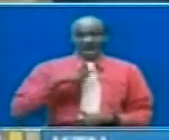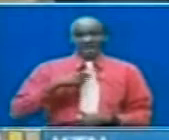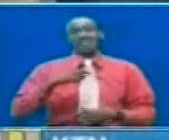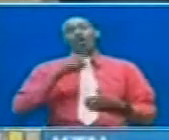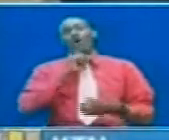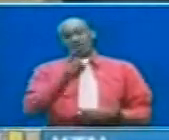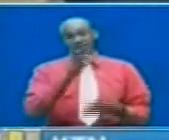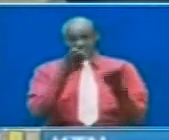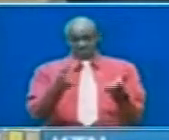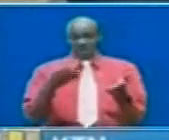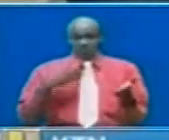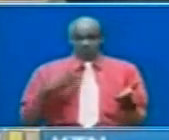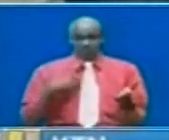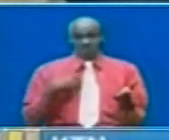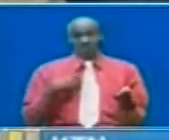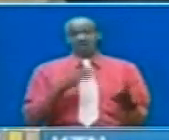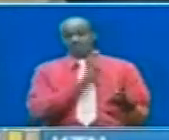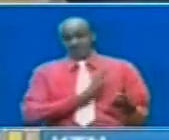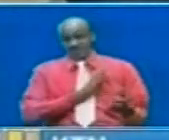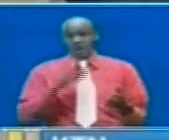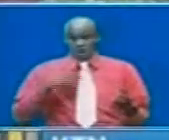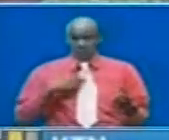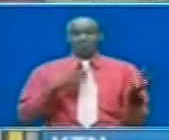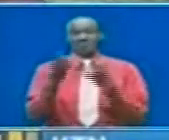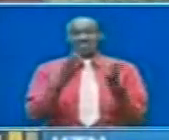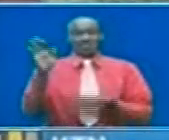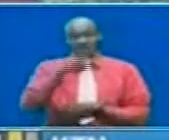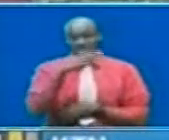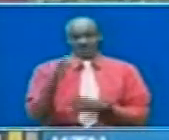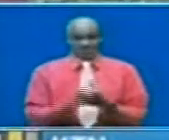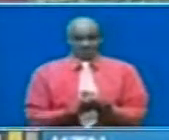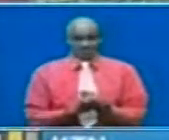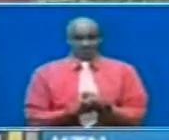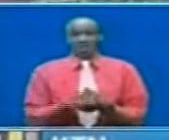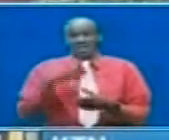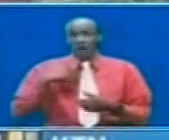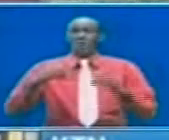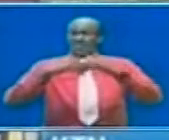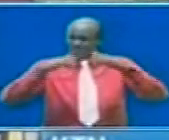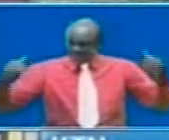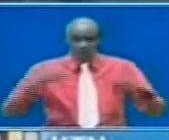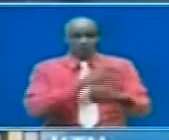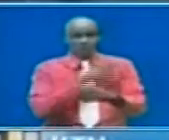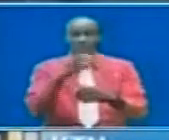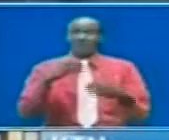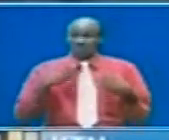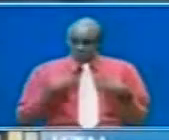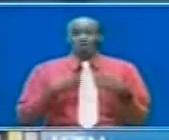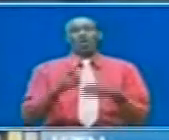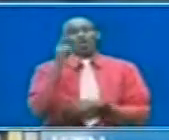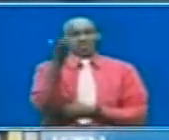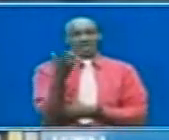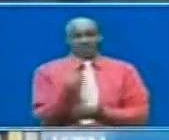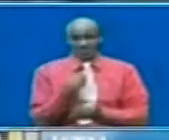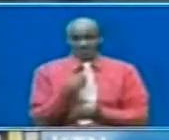orders for the orderly conduct of parliamentary business. The doctrine of separation of powers is actually a principle of law. There